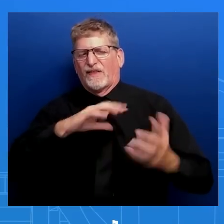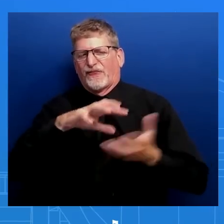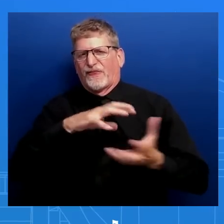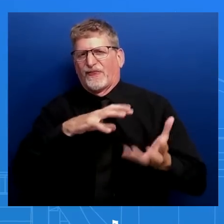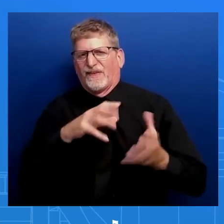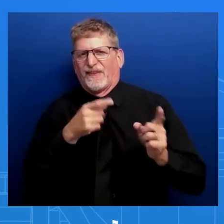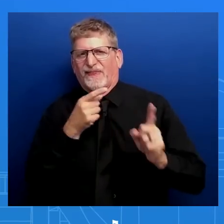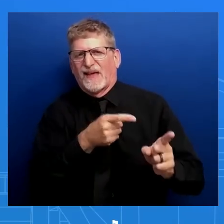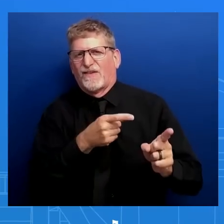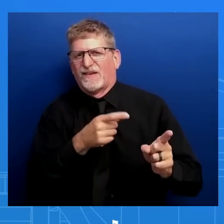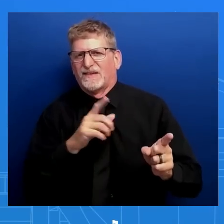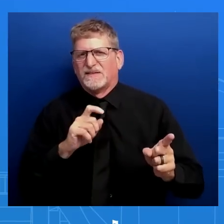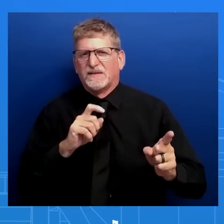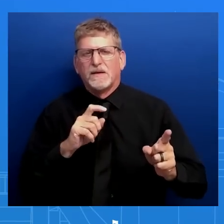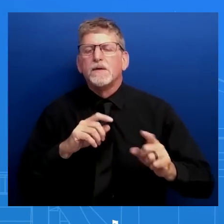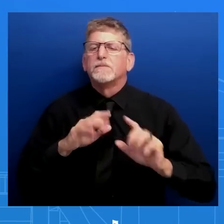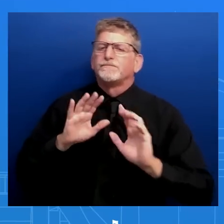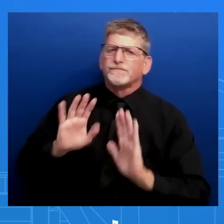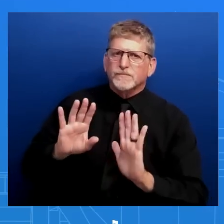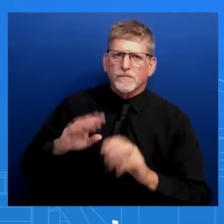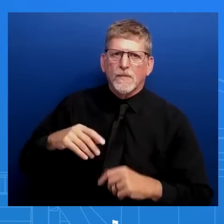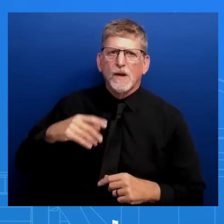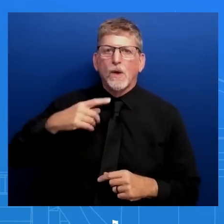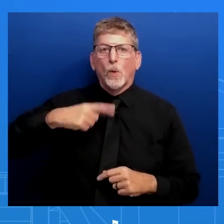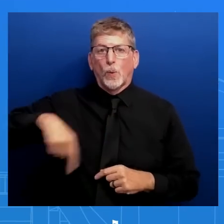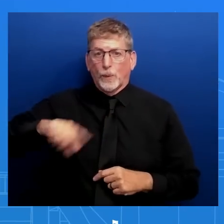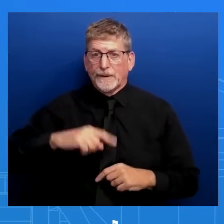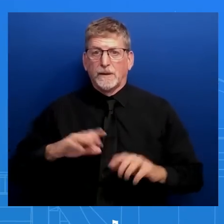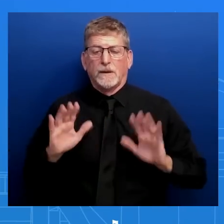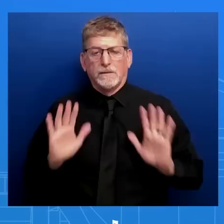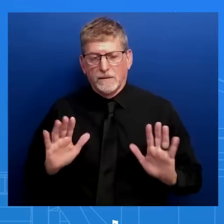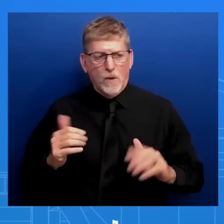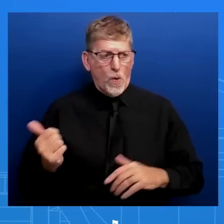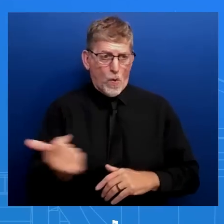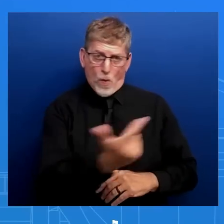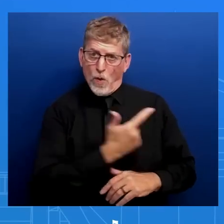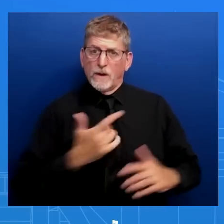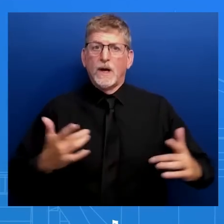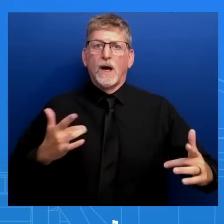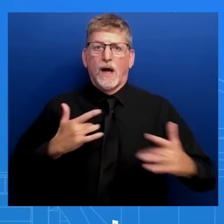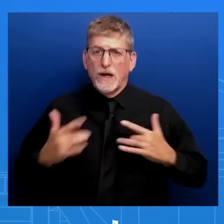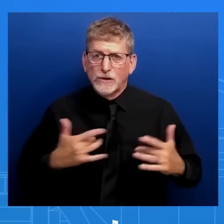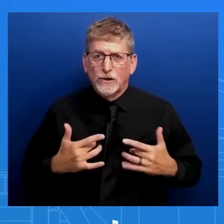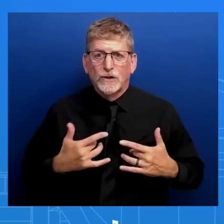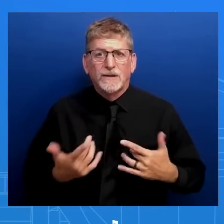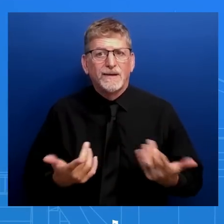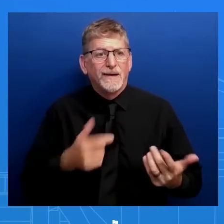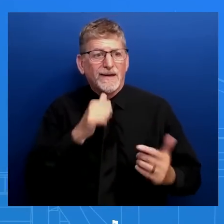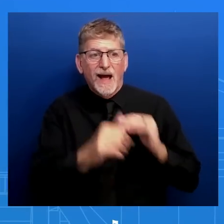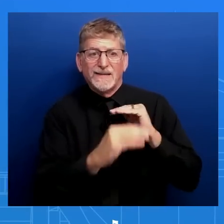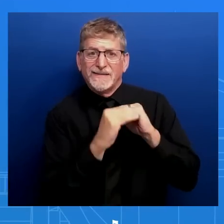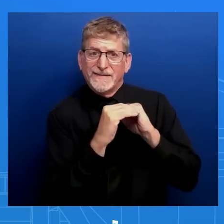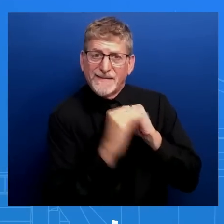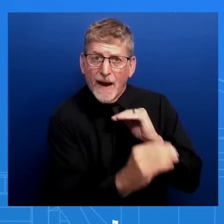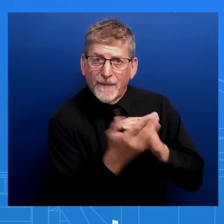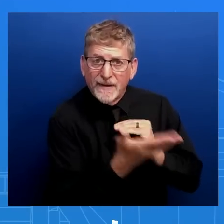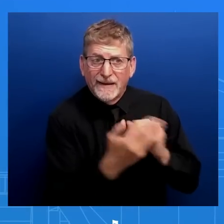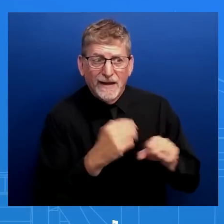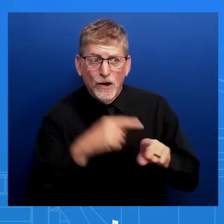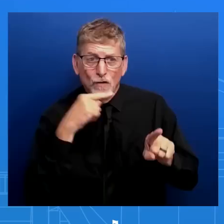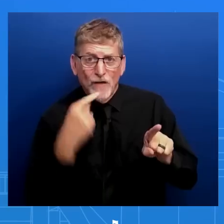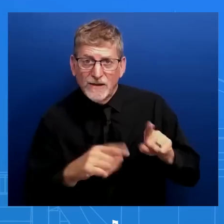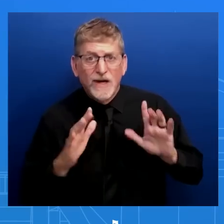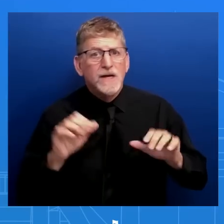We're all concerned by any potential for instability in Russia, given the stakes and given what's going on in